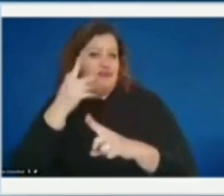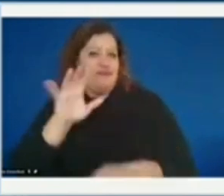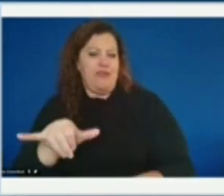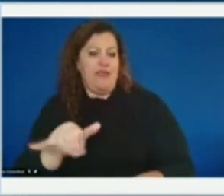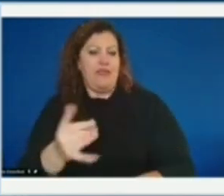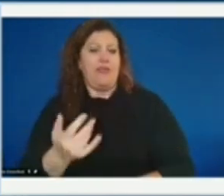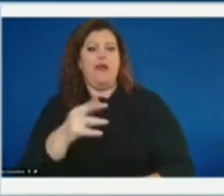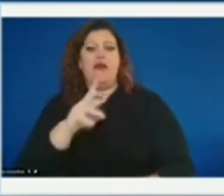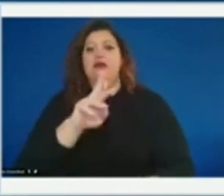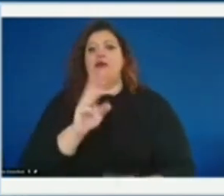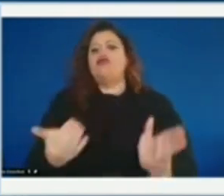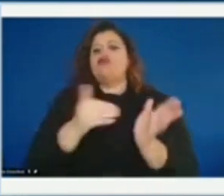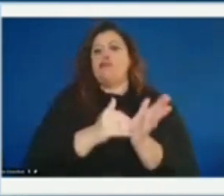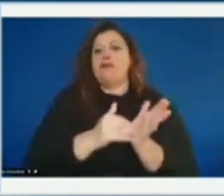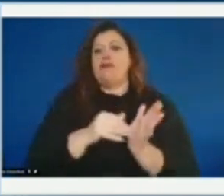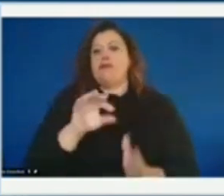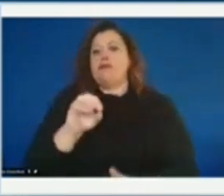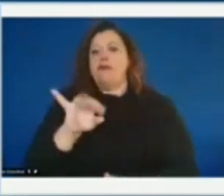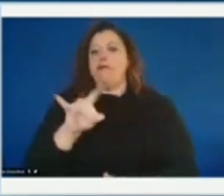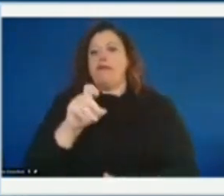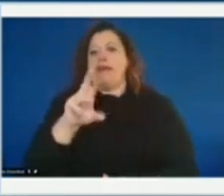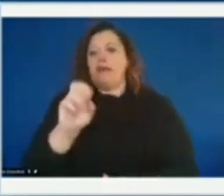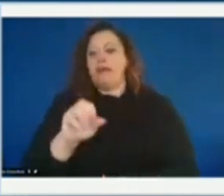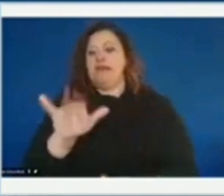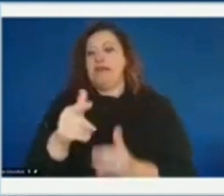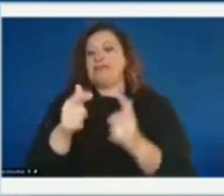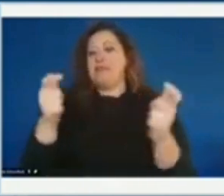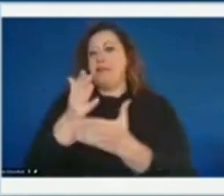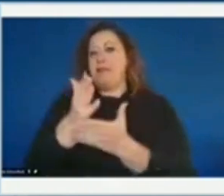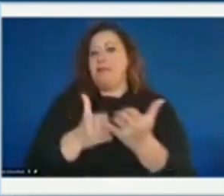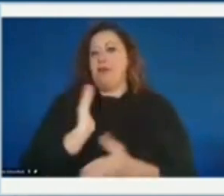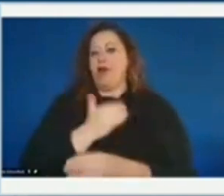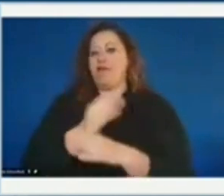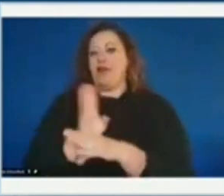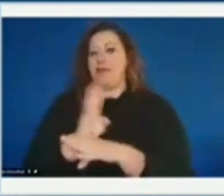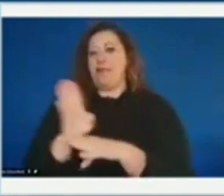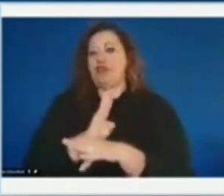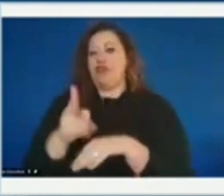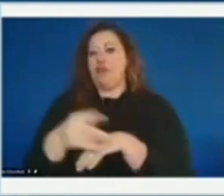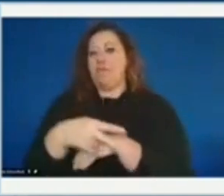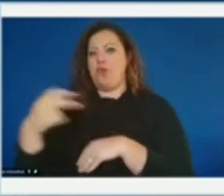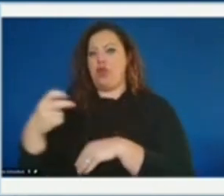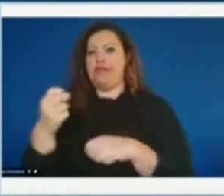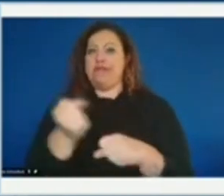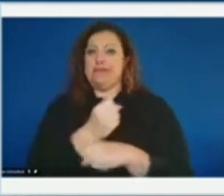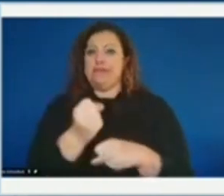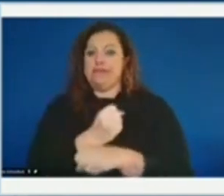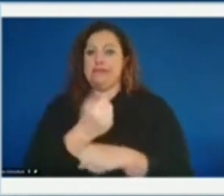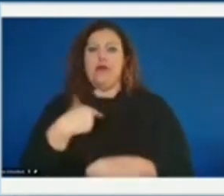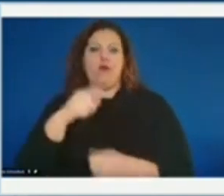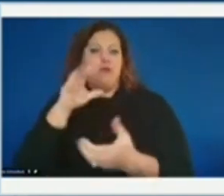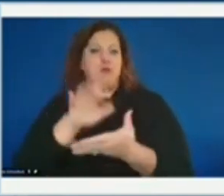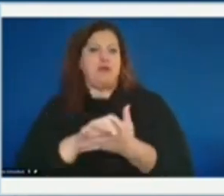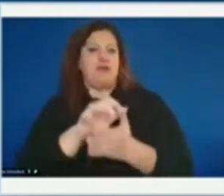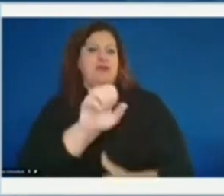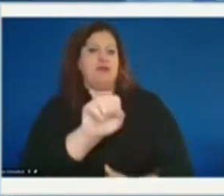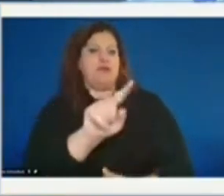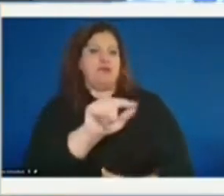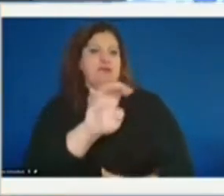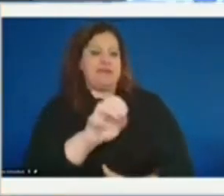offenders are a significant part of our commercial burglary statistics. But we believe a state law aimed at habitual